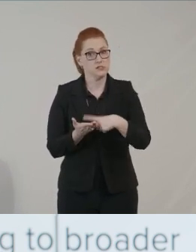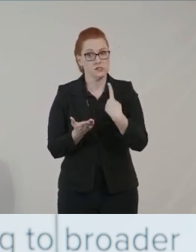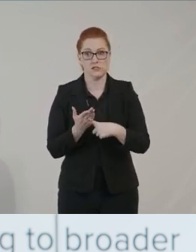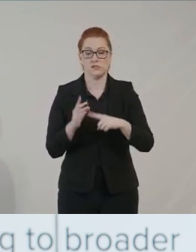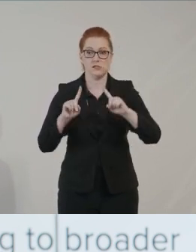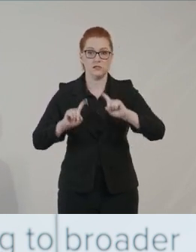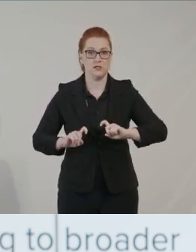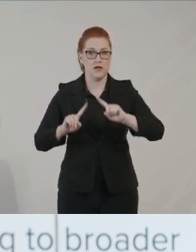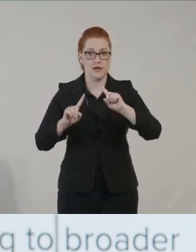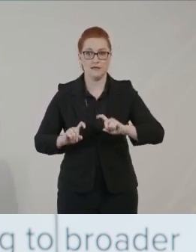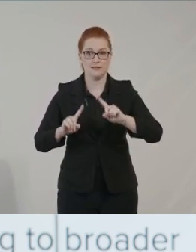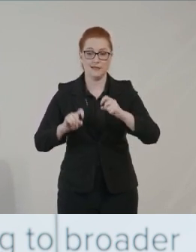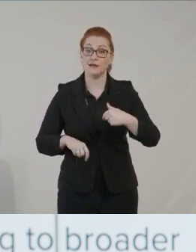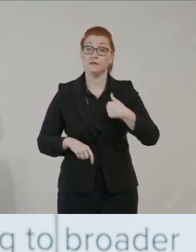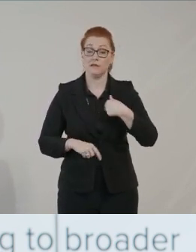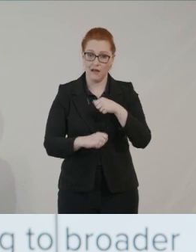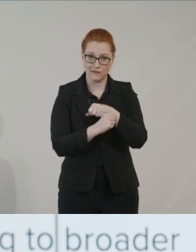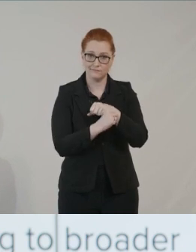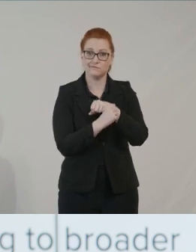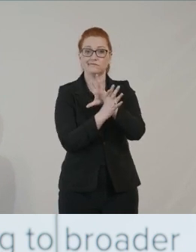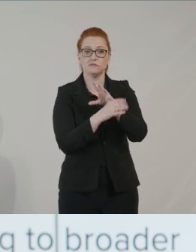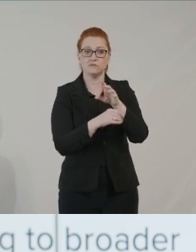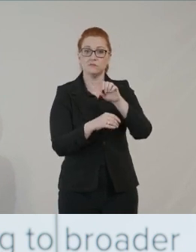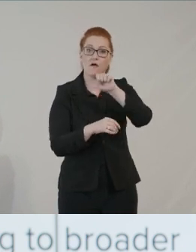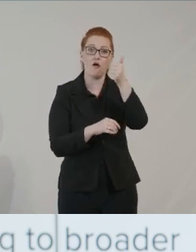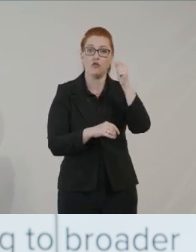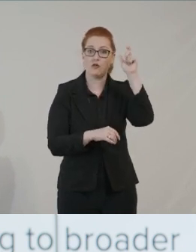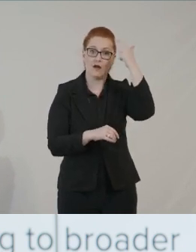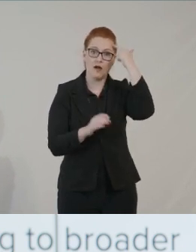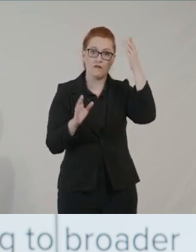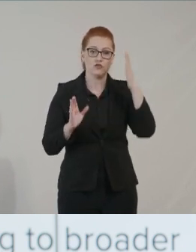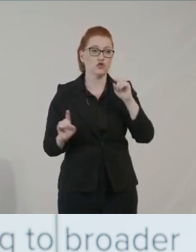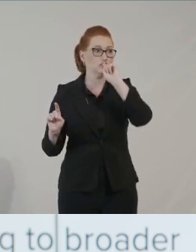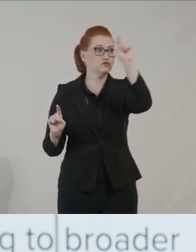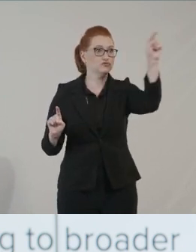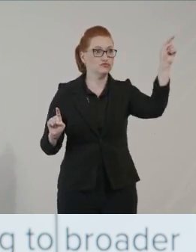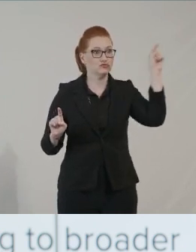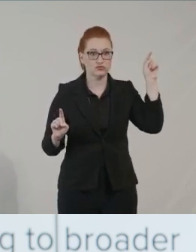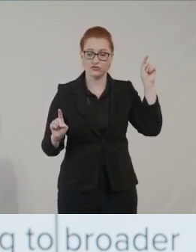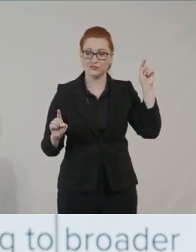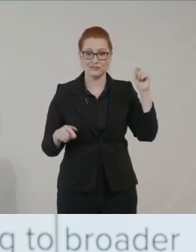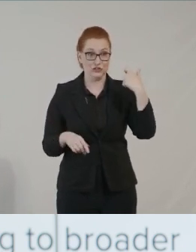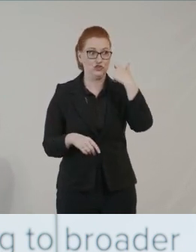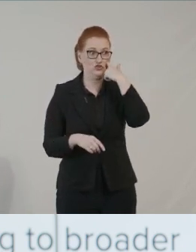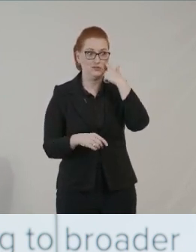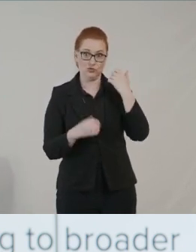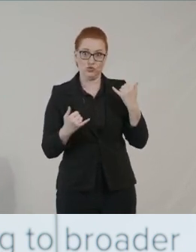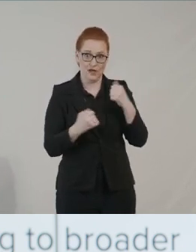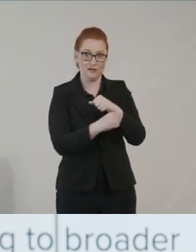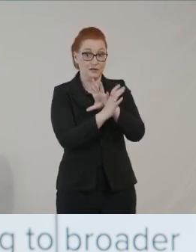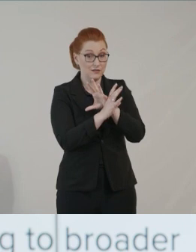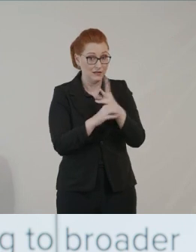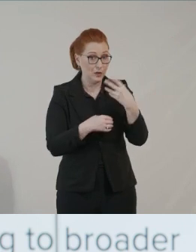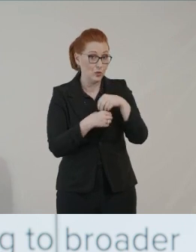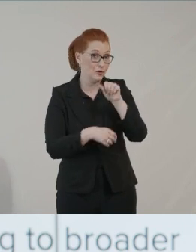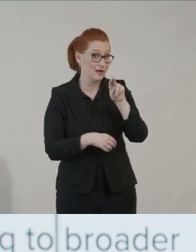fellow governors. I just got off one. I think nearly every governor in the country, including Andrew Cuomo, was on